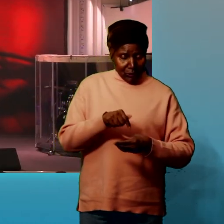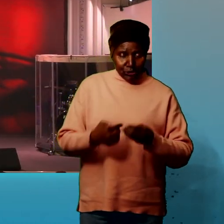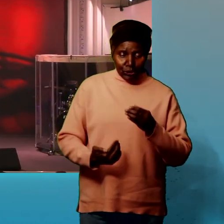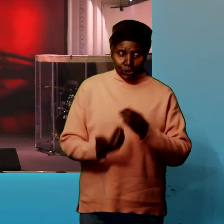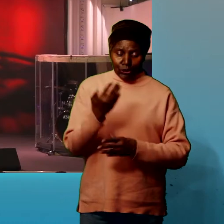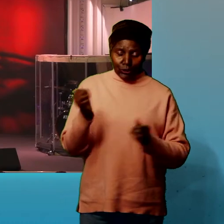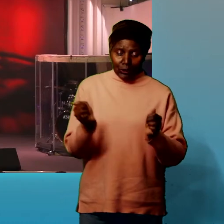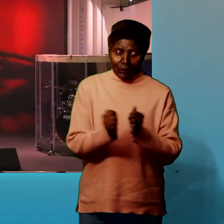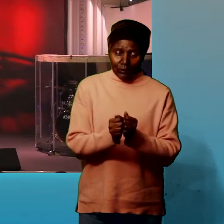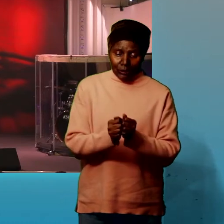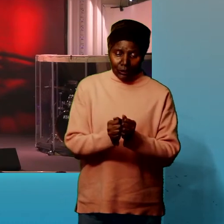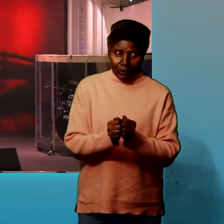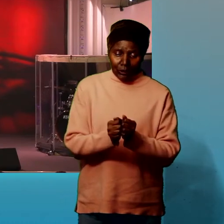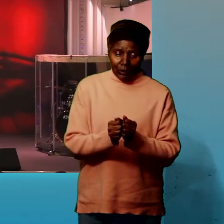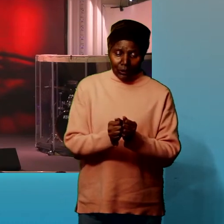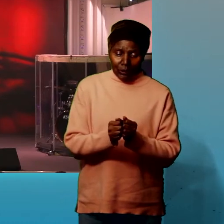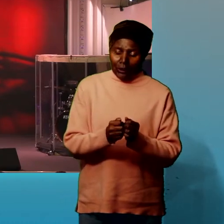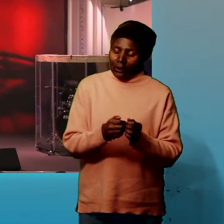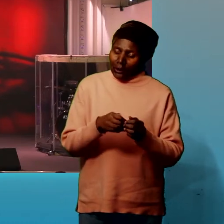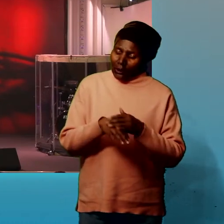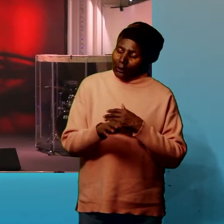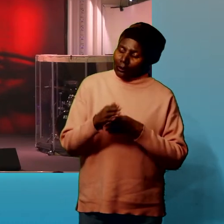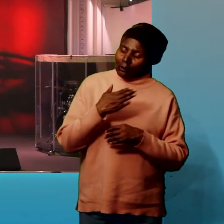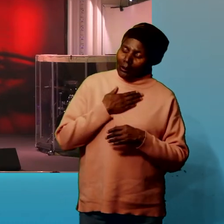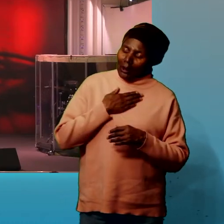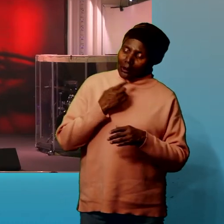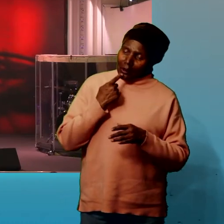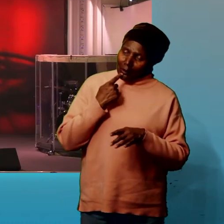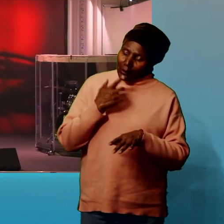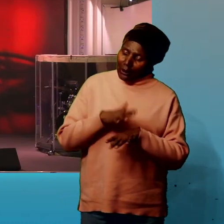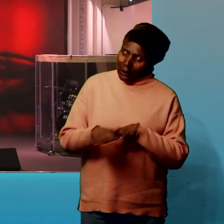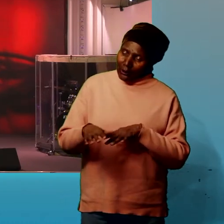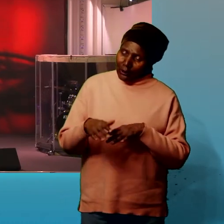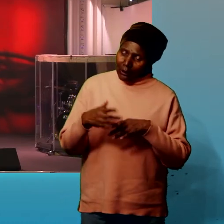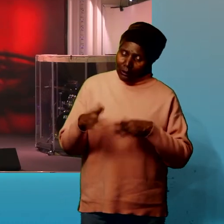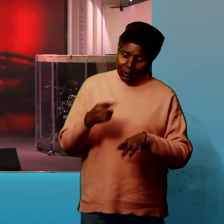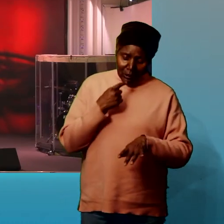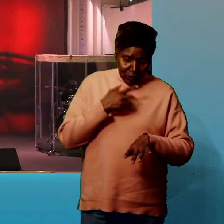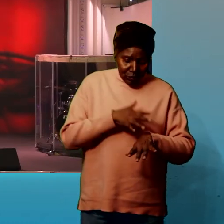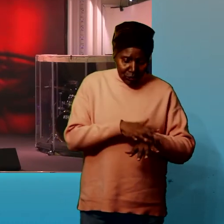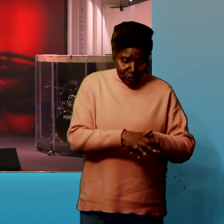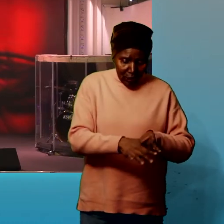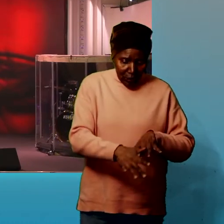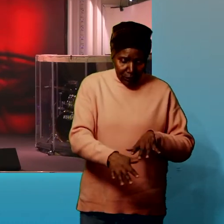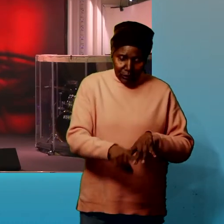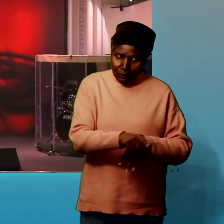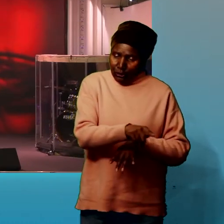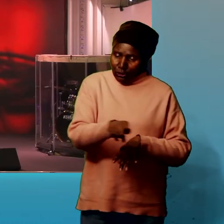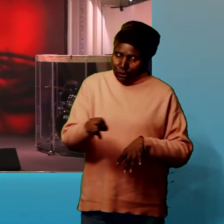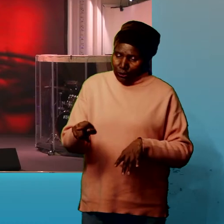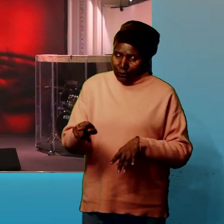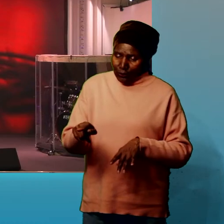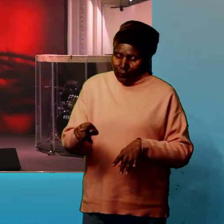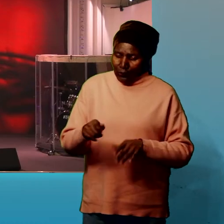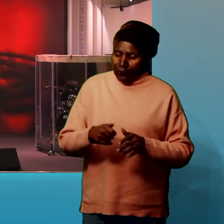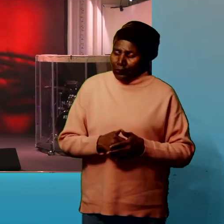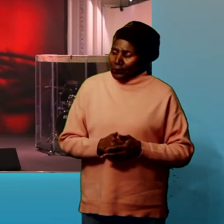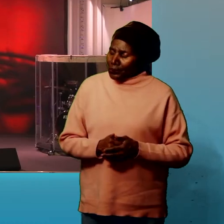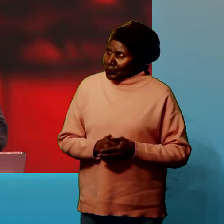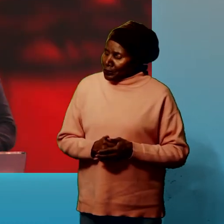covenant in my blood, which is shed for you."